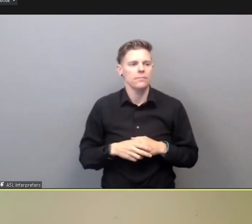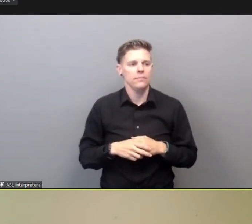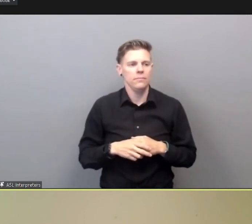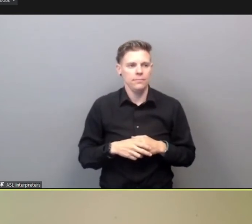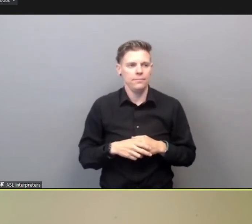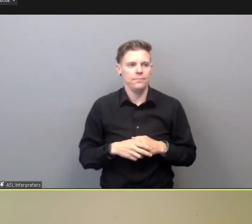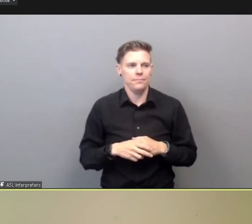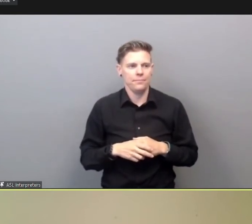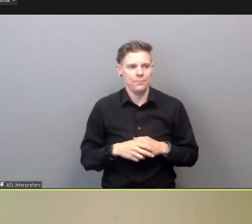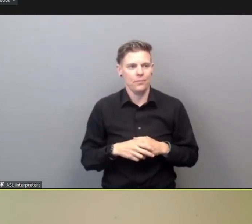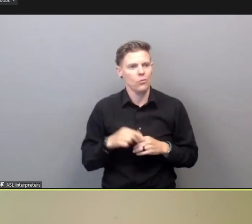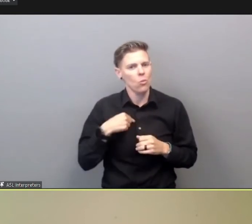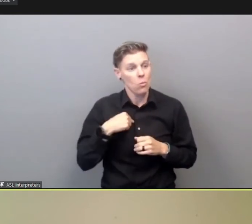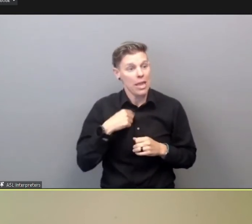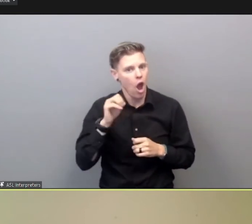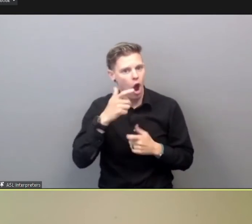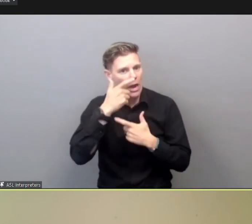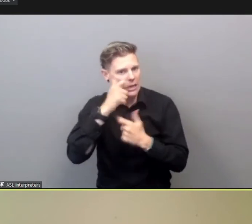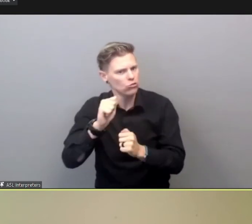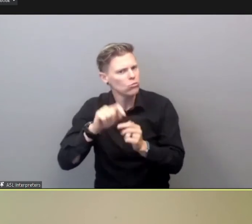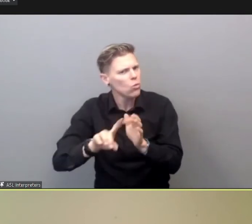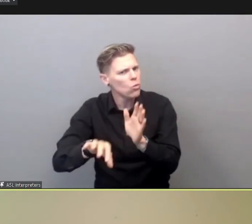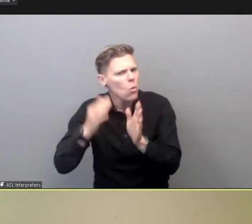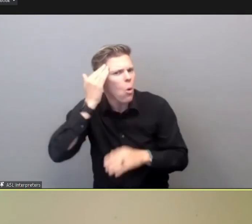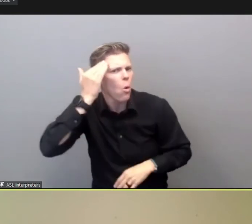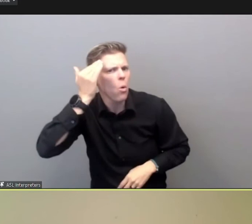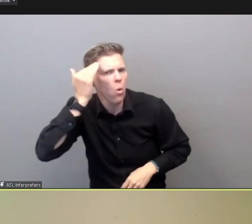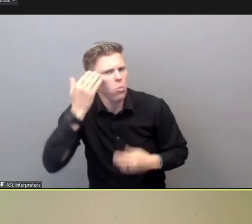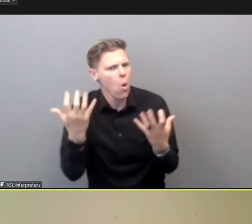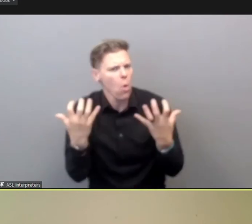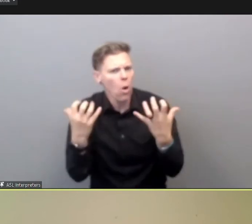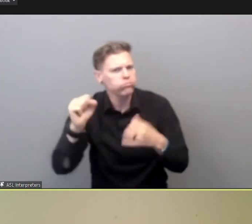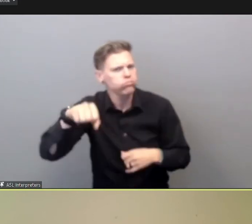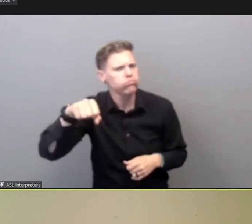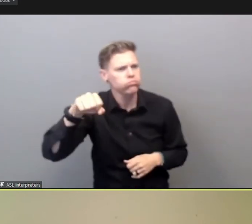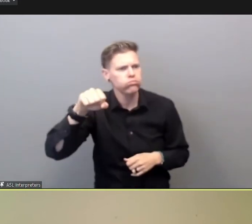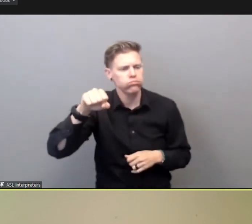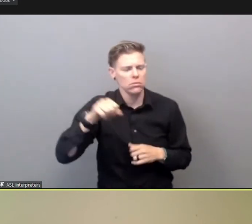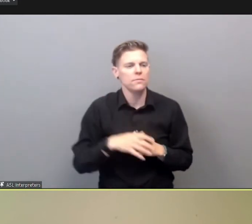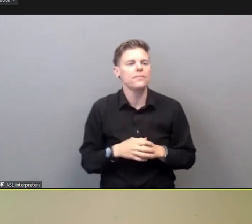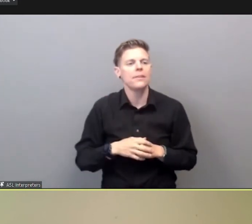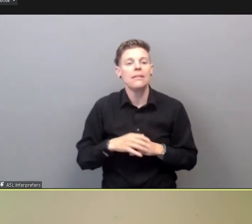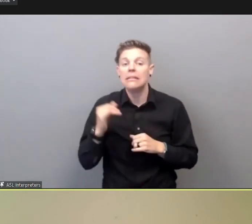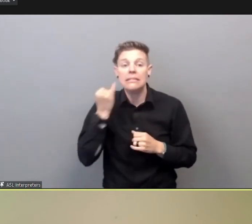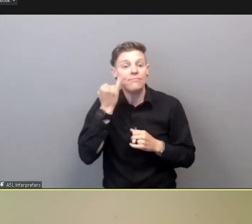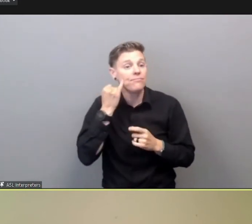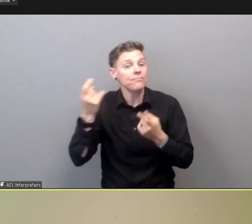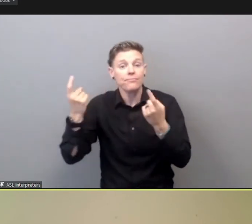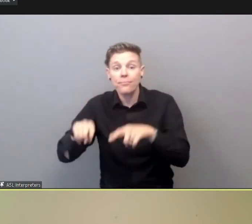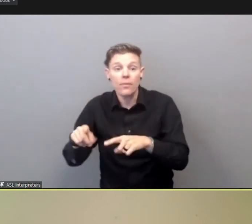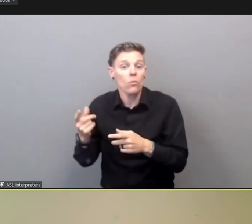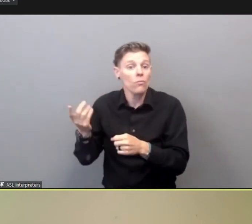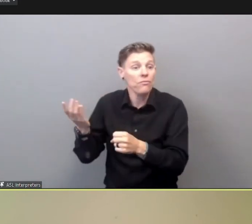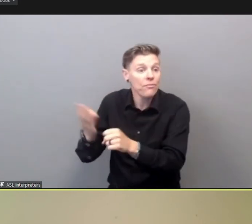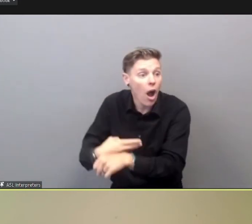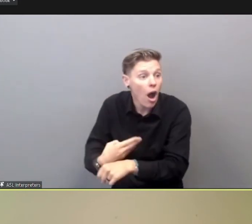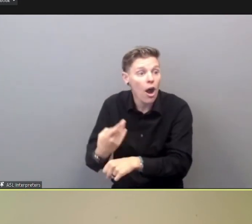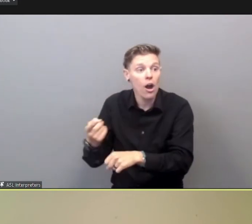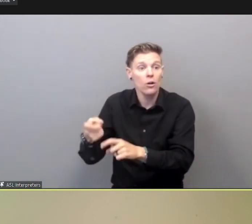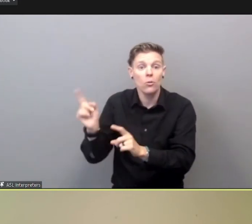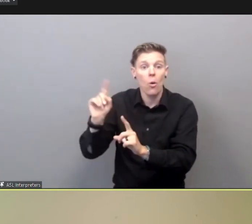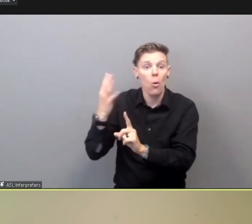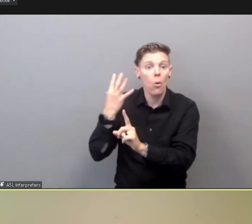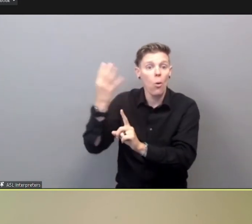interest of ours to understand where placement will occur, not only immediately, but following the public health orders. We certainly want to ensure that